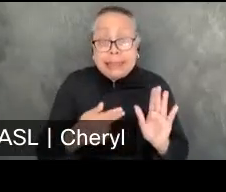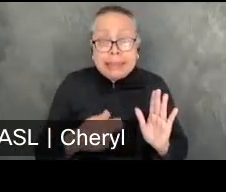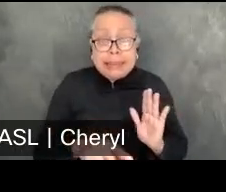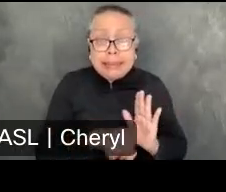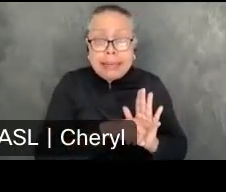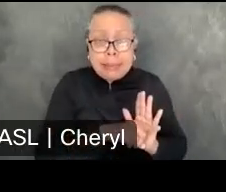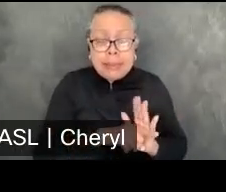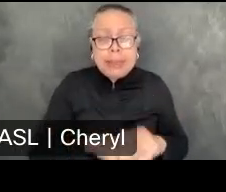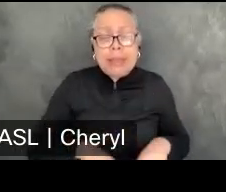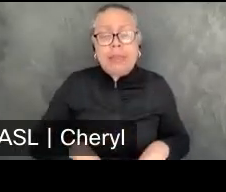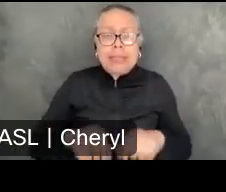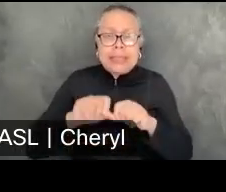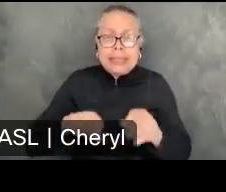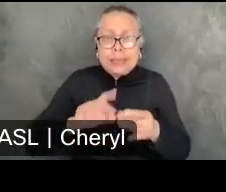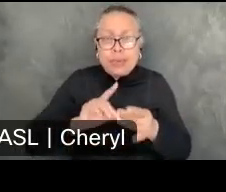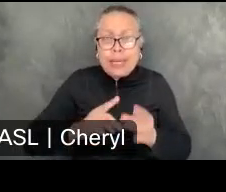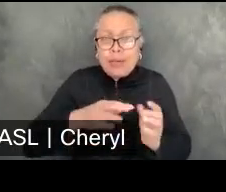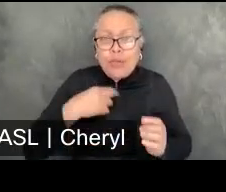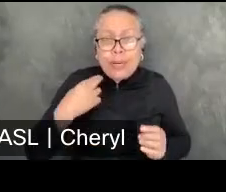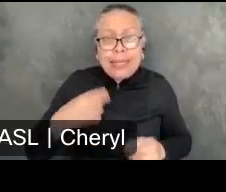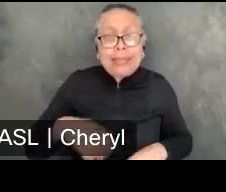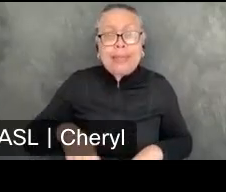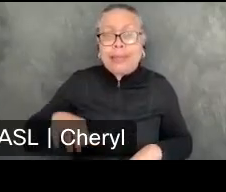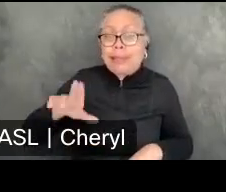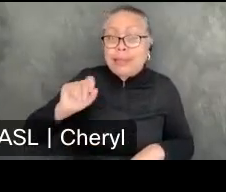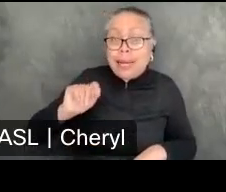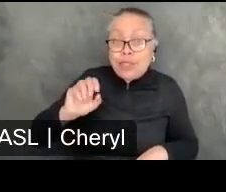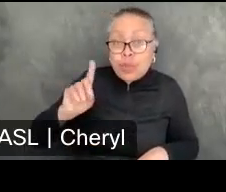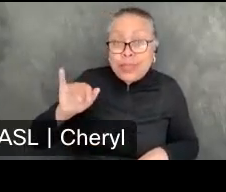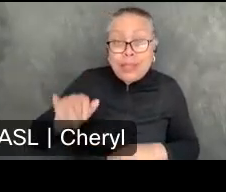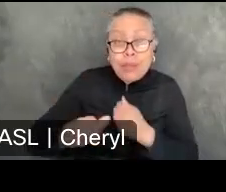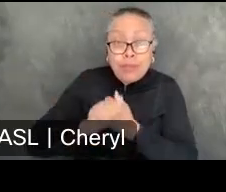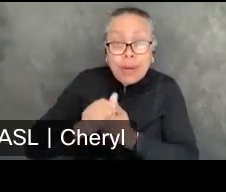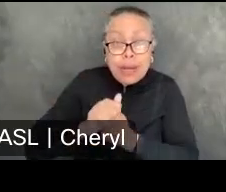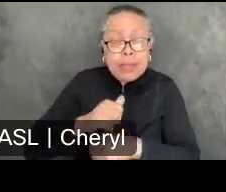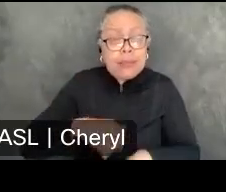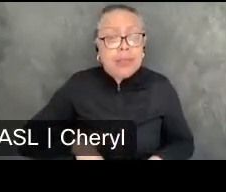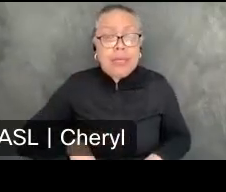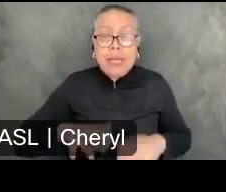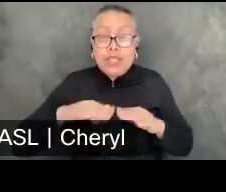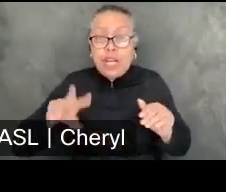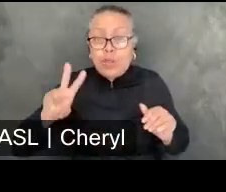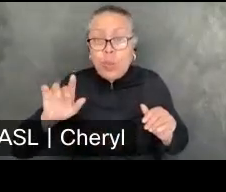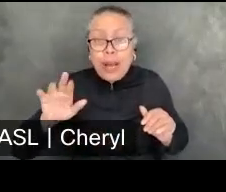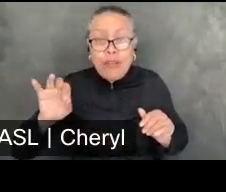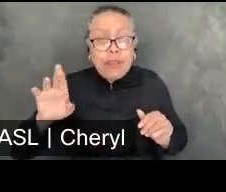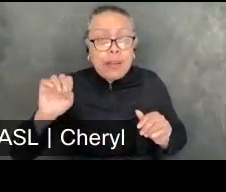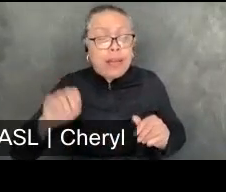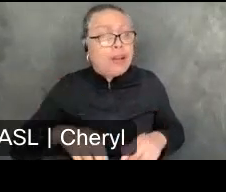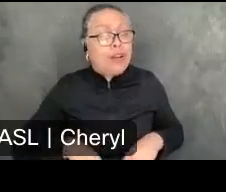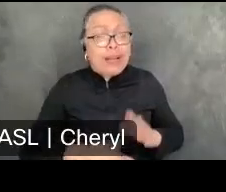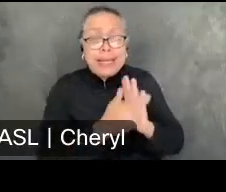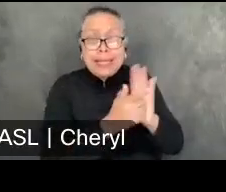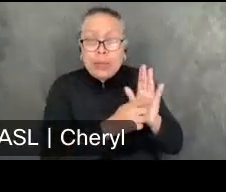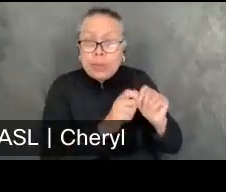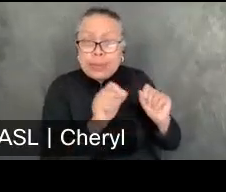any system-related risks, including custody threat, child welfare and legal system involvement,